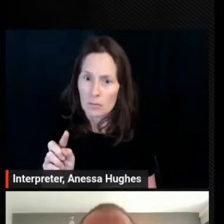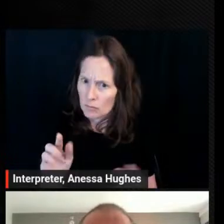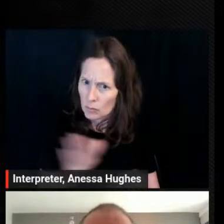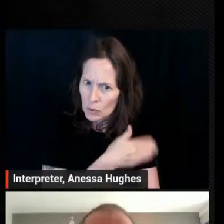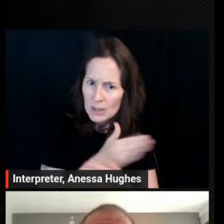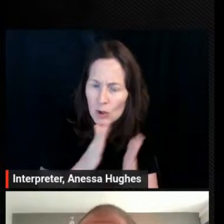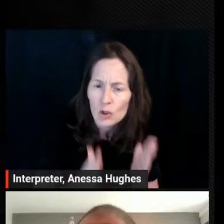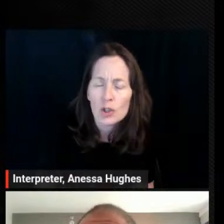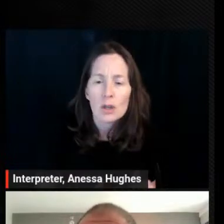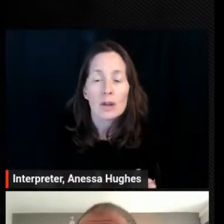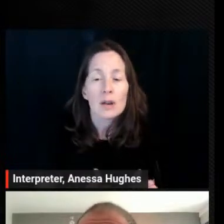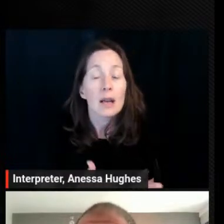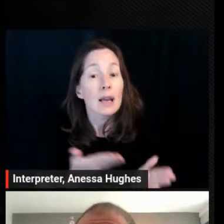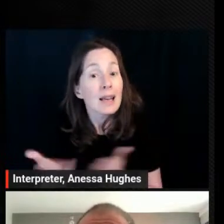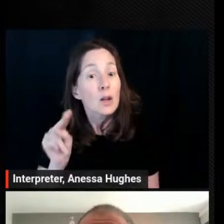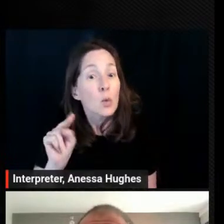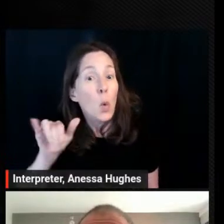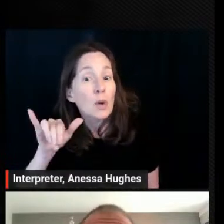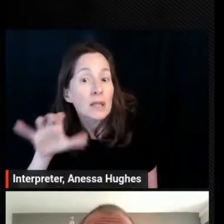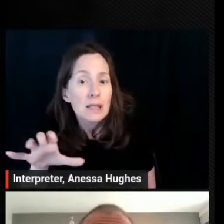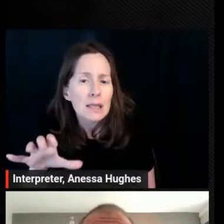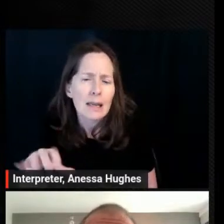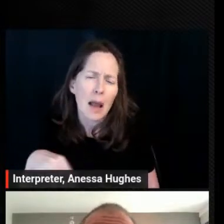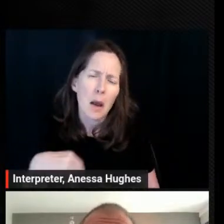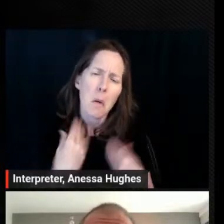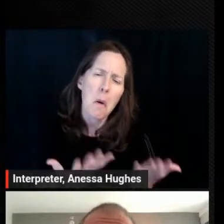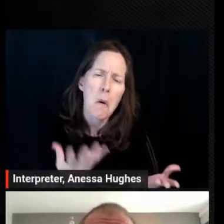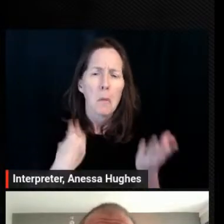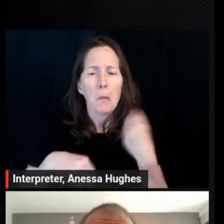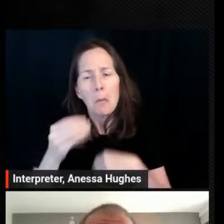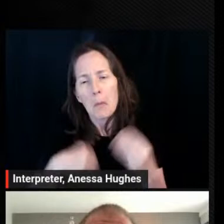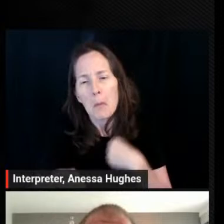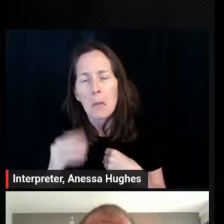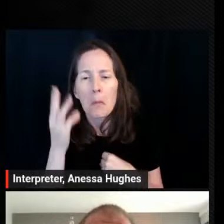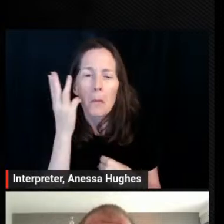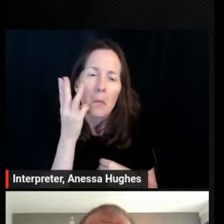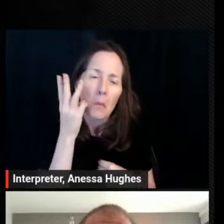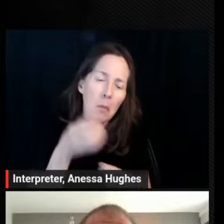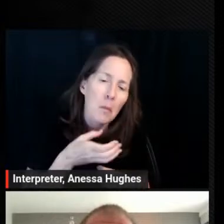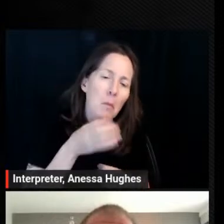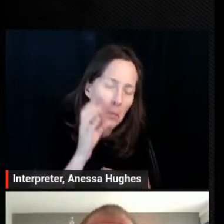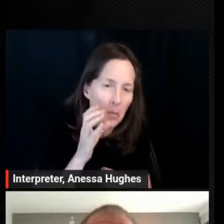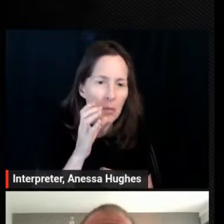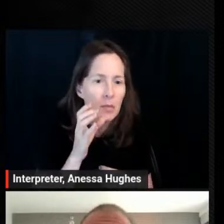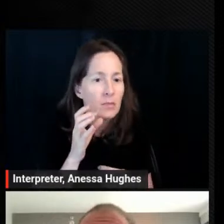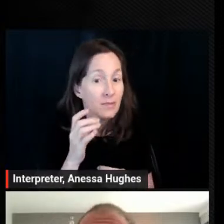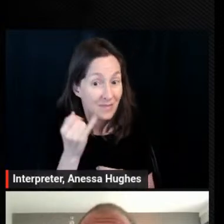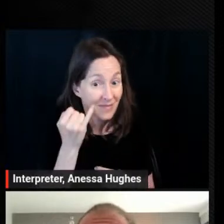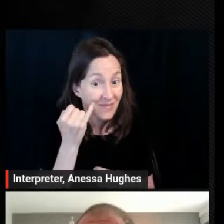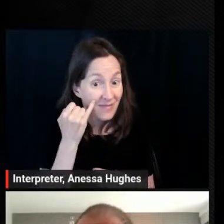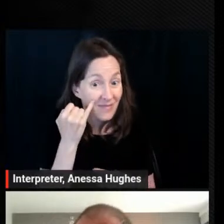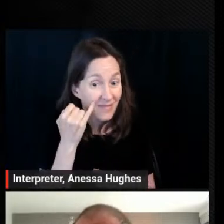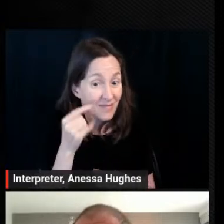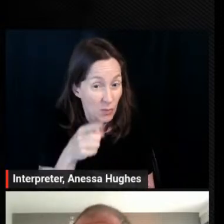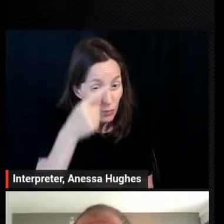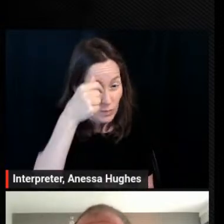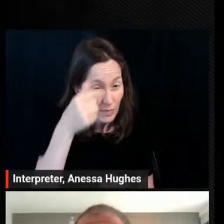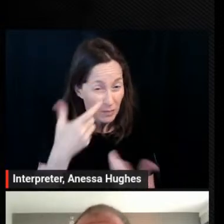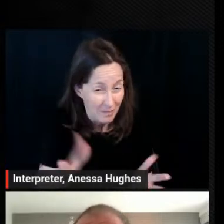and dined him, and if you remember the movie, you remember they drugged him too. Then they sold